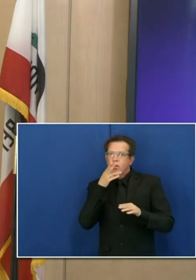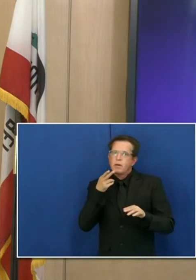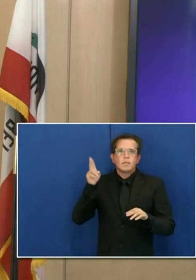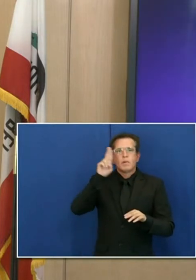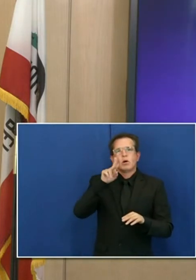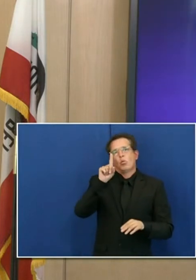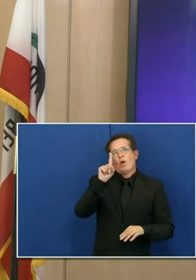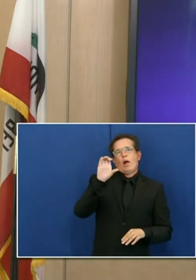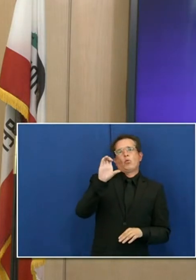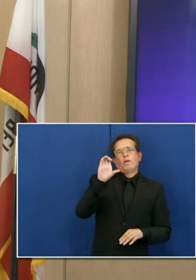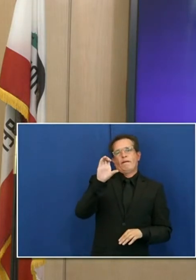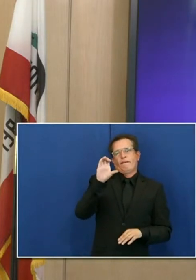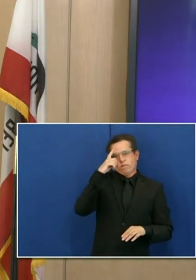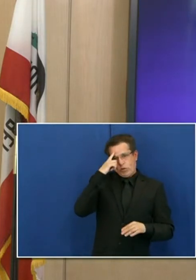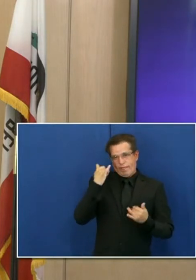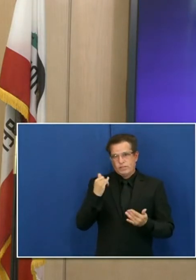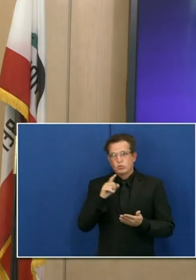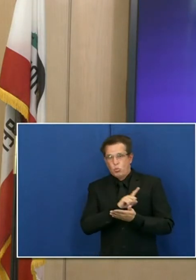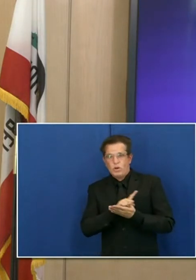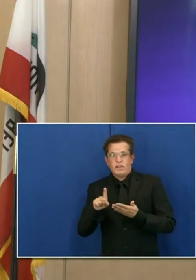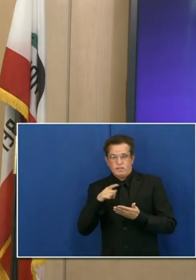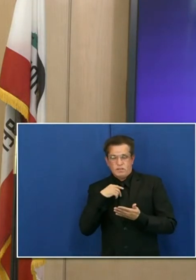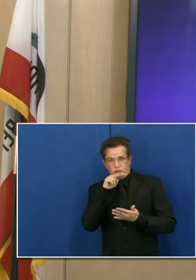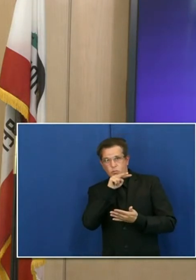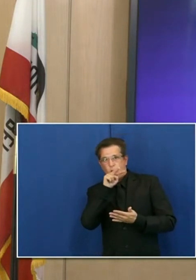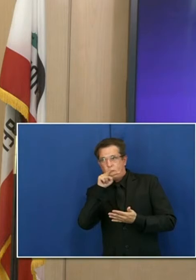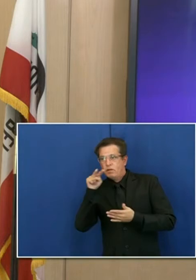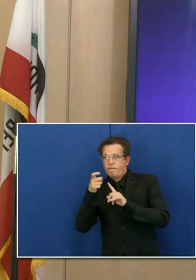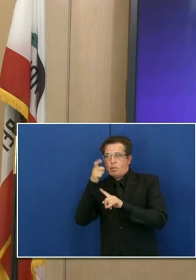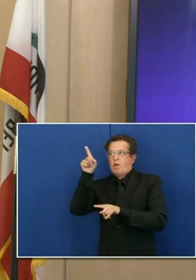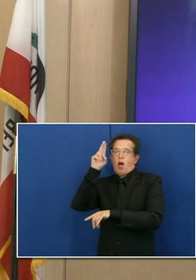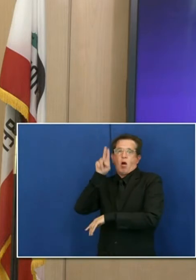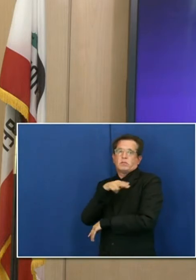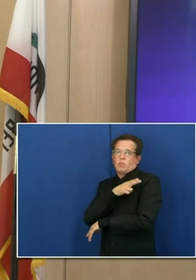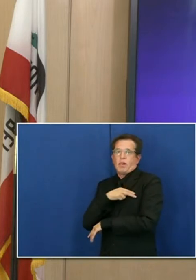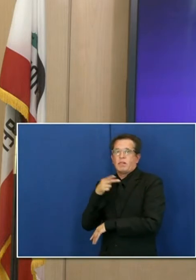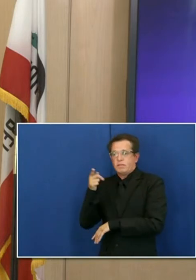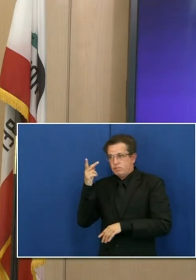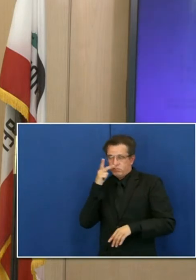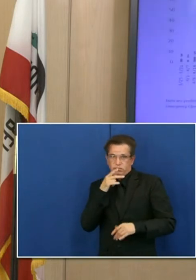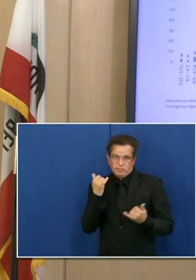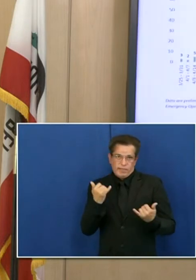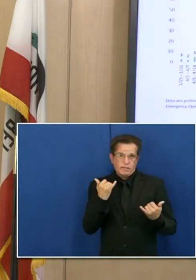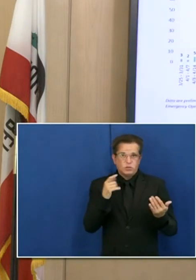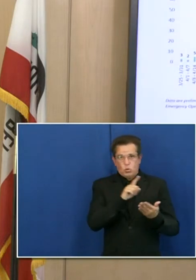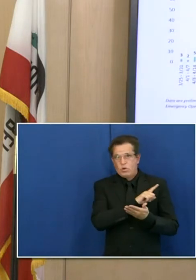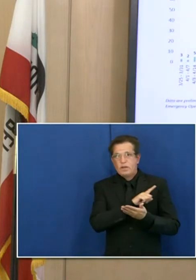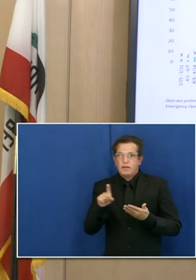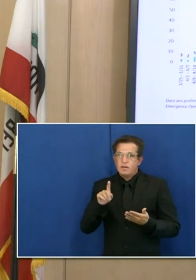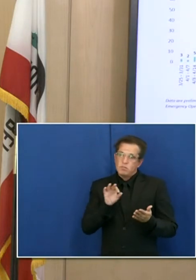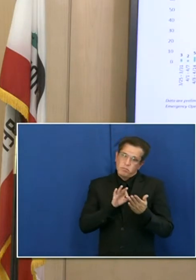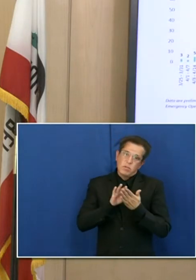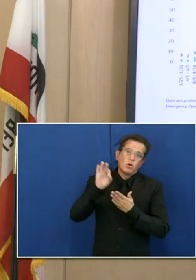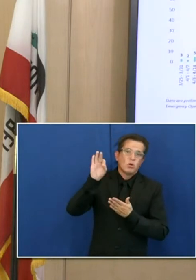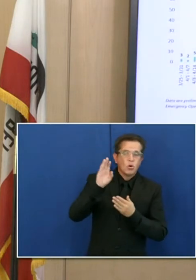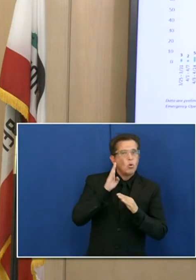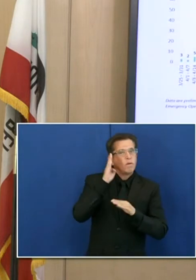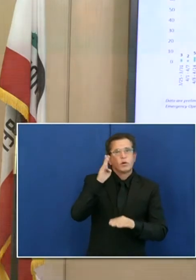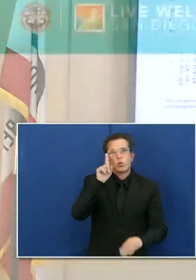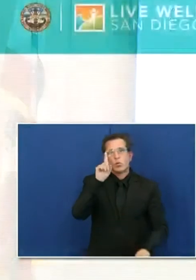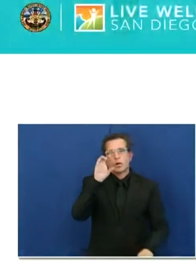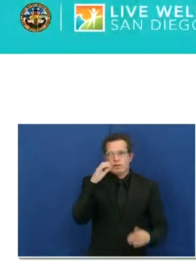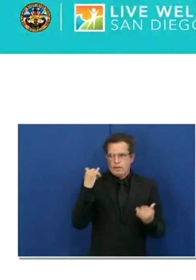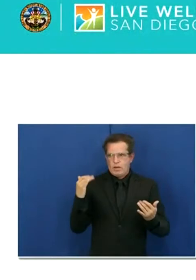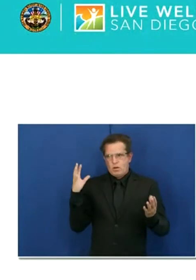the preliminary information we're getting from the hospitals. Next slide. In the past 7 days, we were reporting